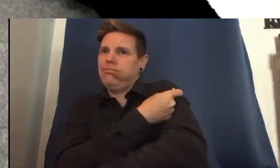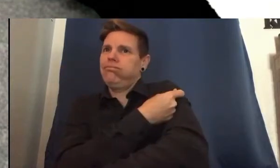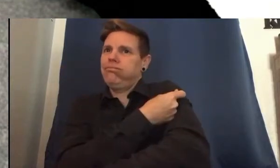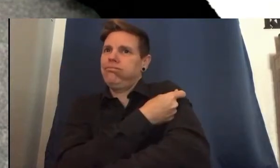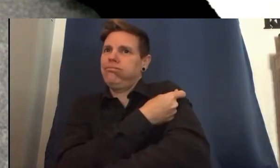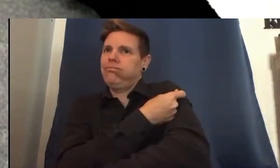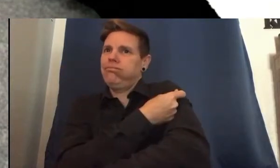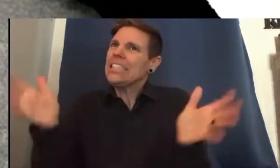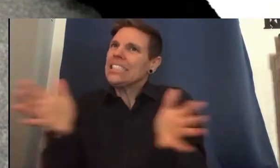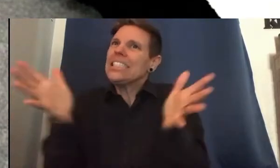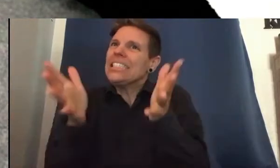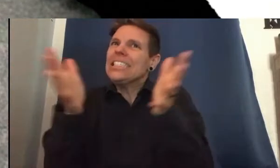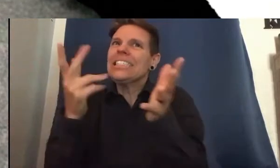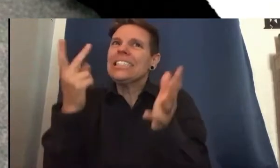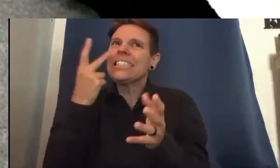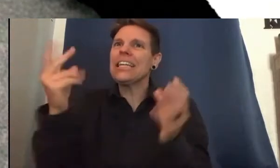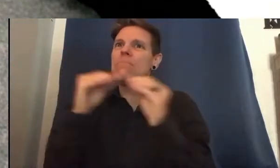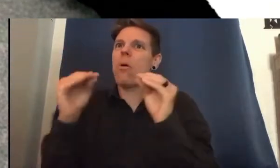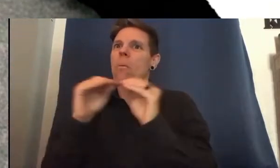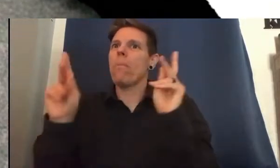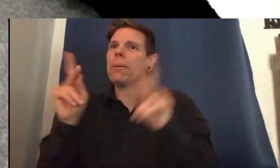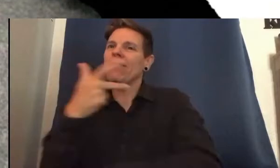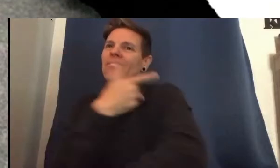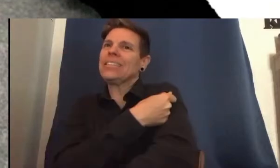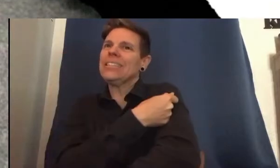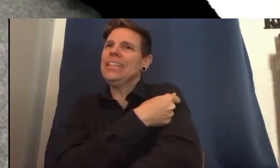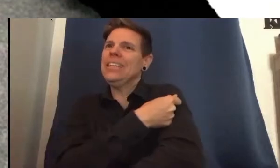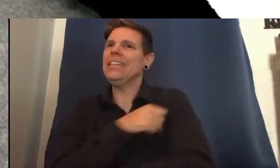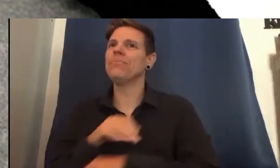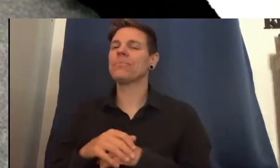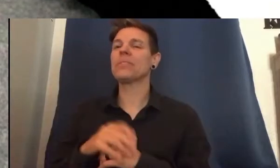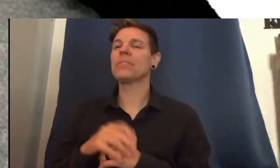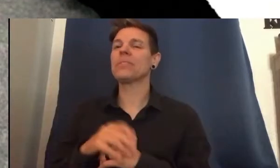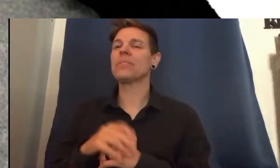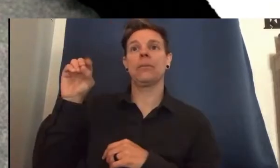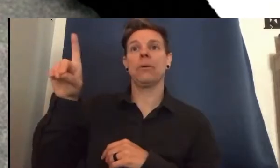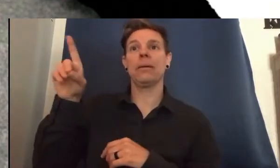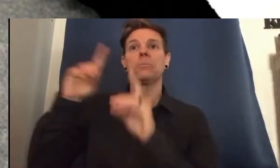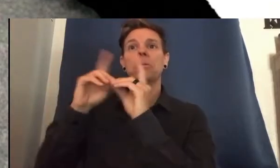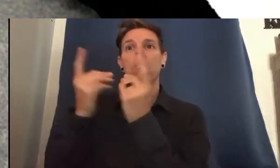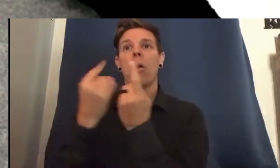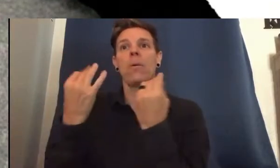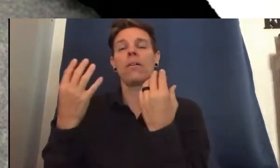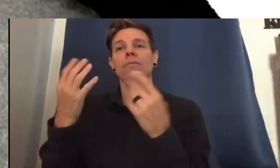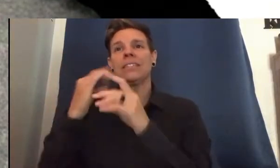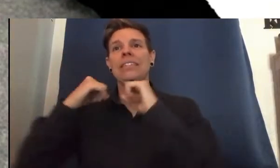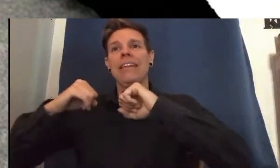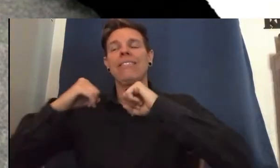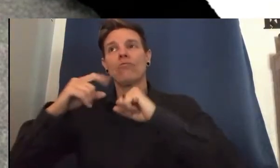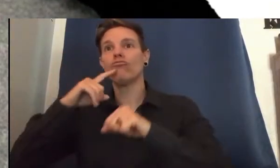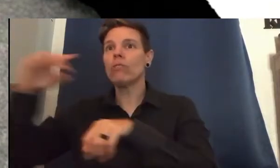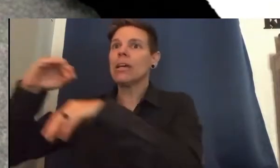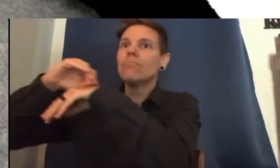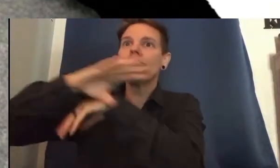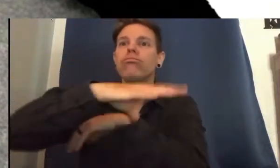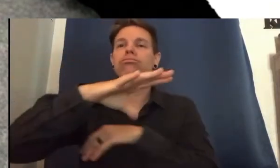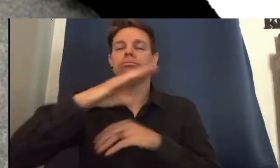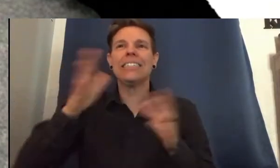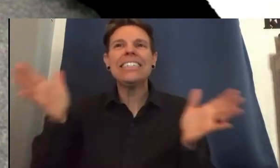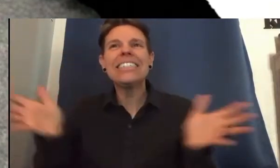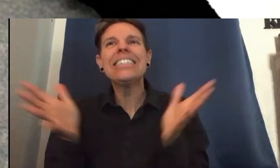So we're very excited about that. And the DOD in our area is very influential. Even just uniformed will make a palpable